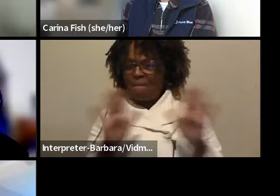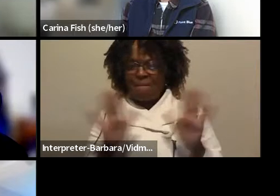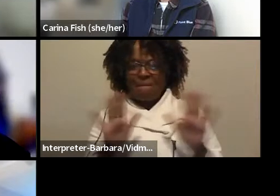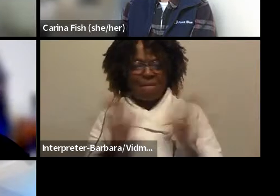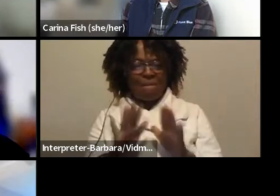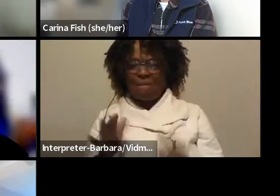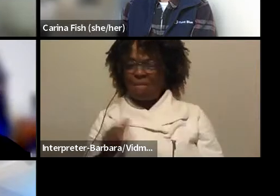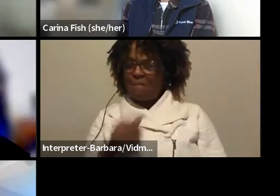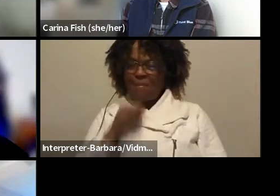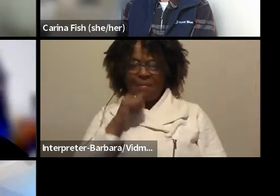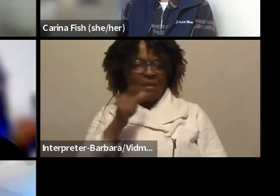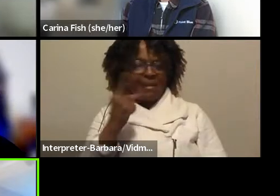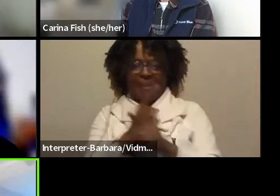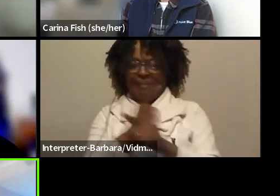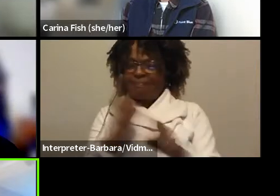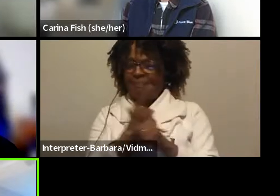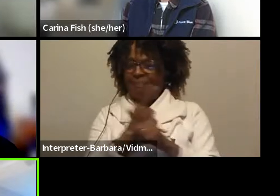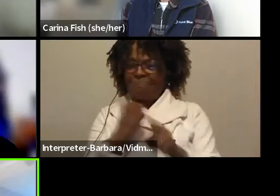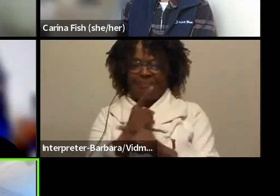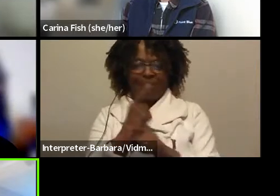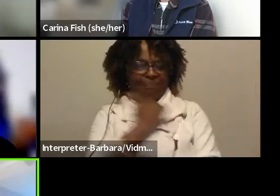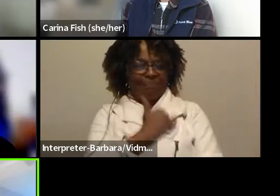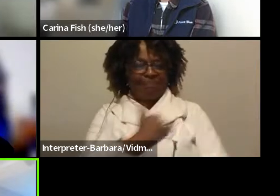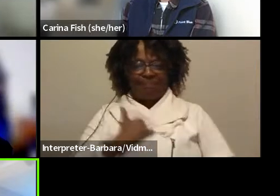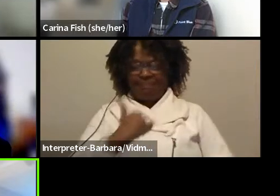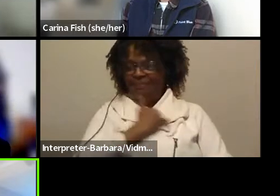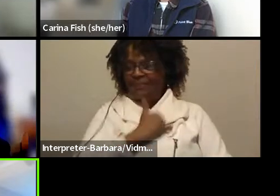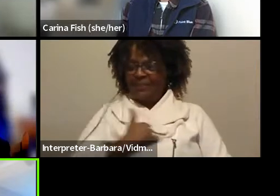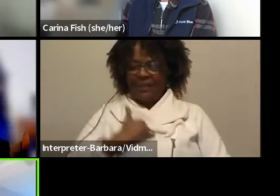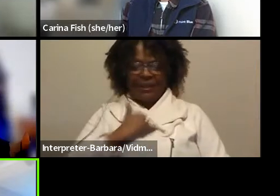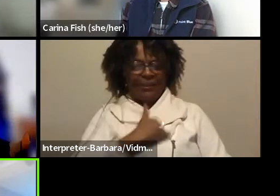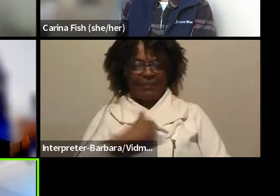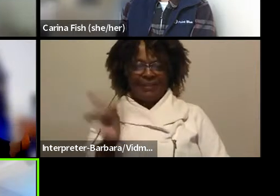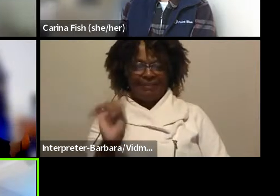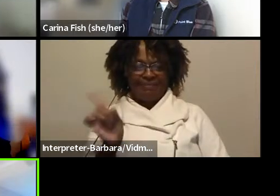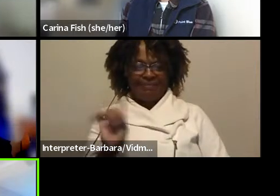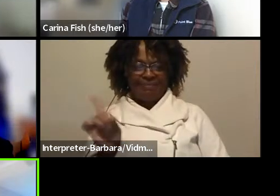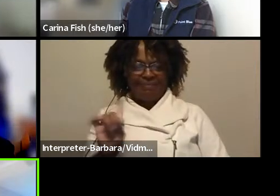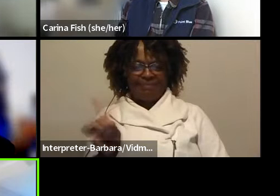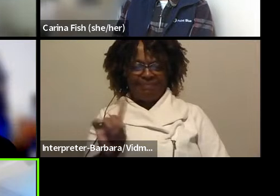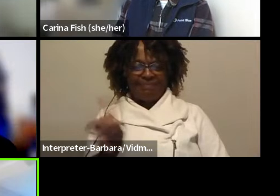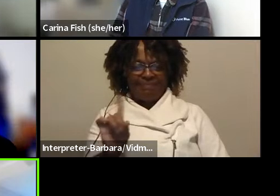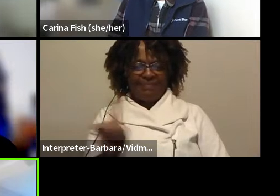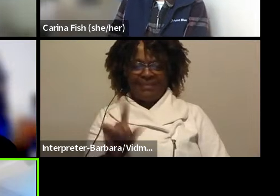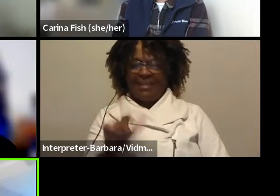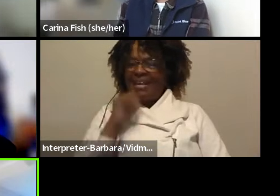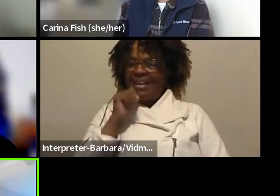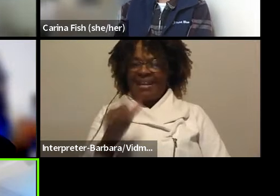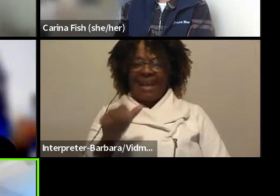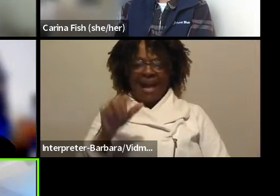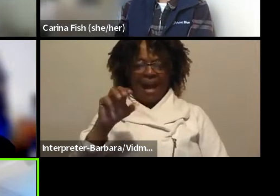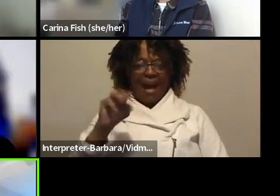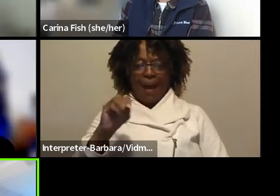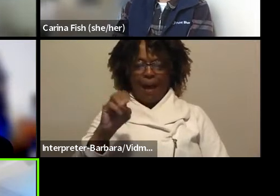Sorry. Spellman is not correct. No. Not Morgan State.